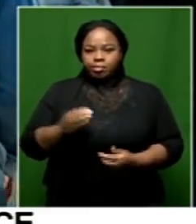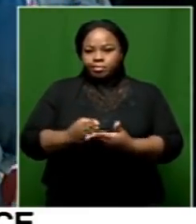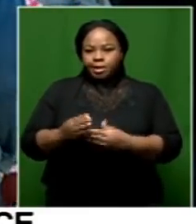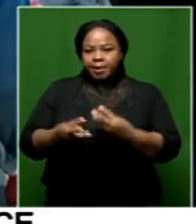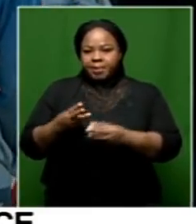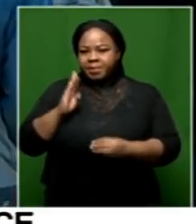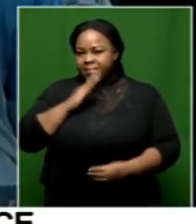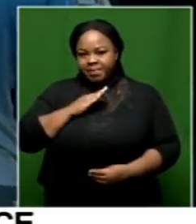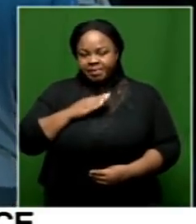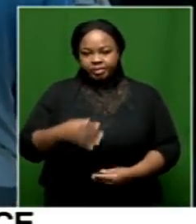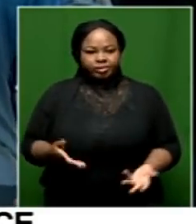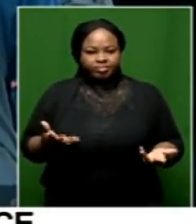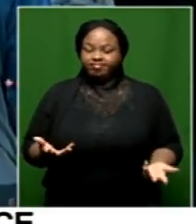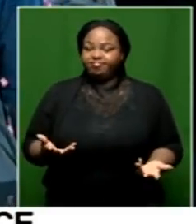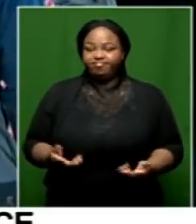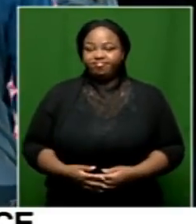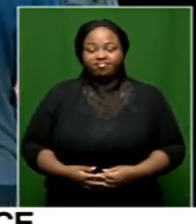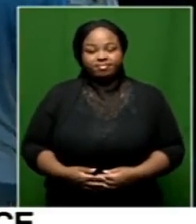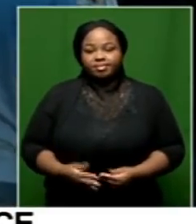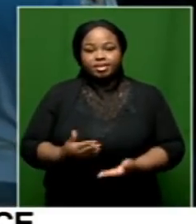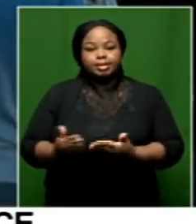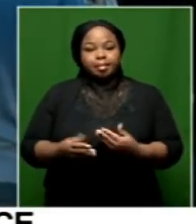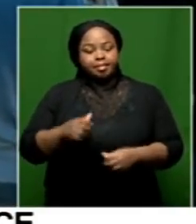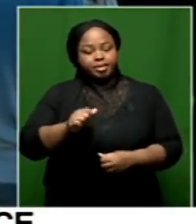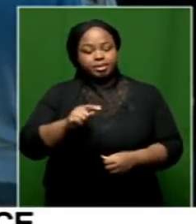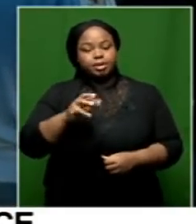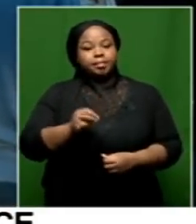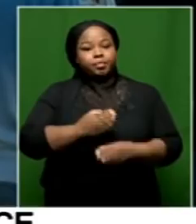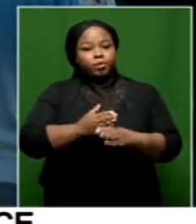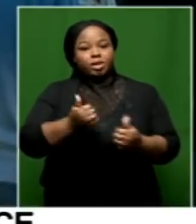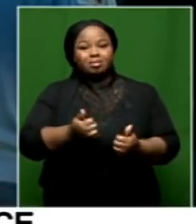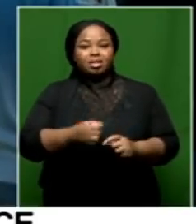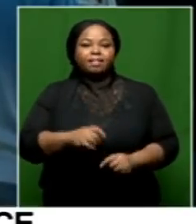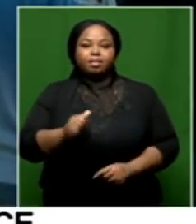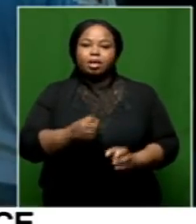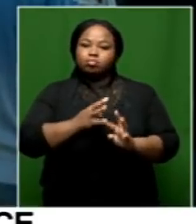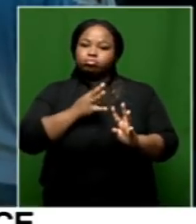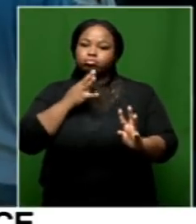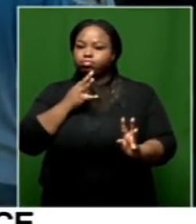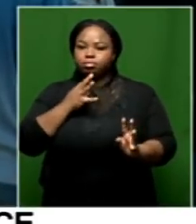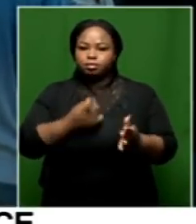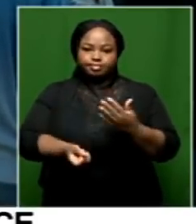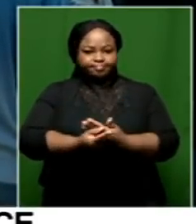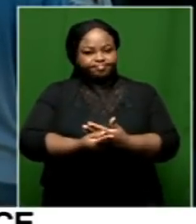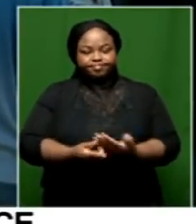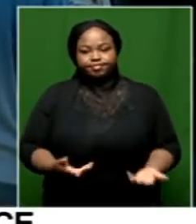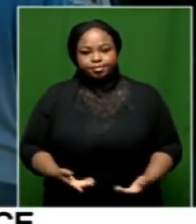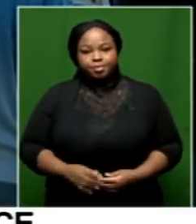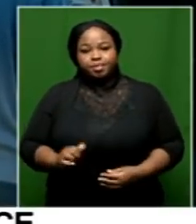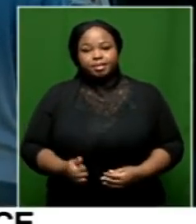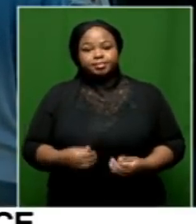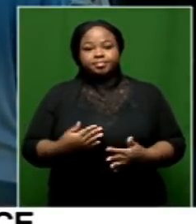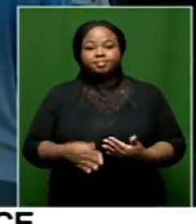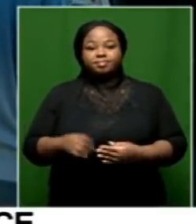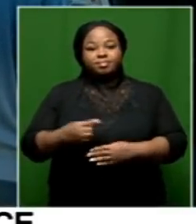as a result, those that are available, that are working, you'll find that queues form and they just, go